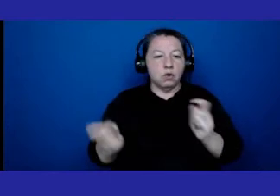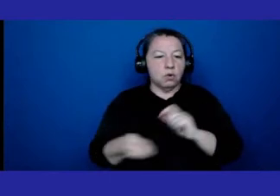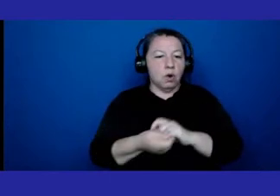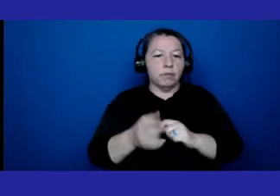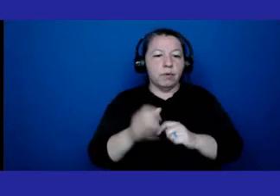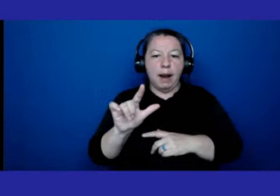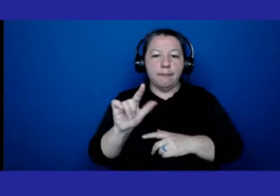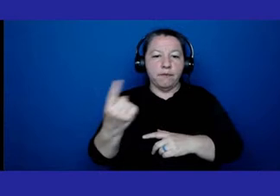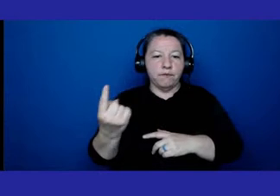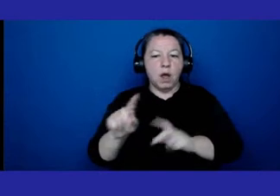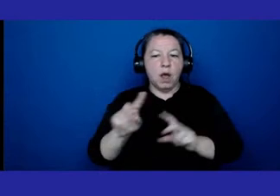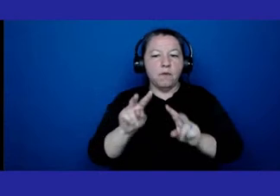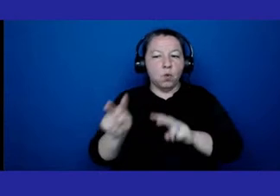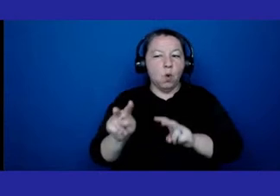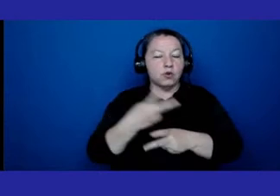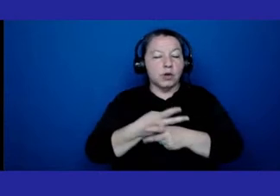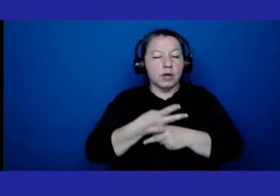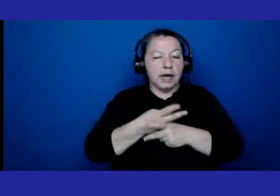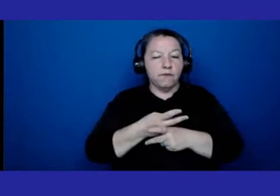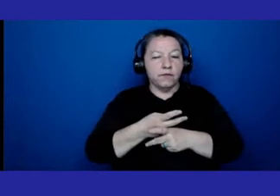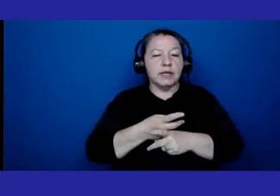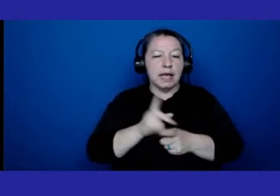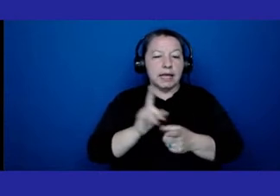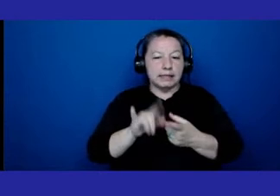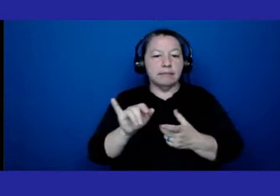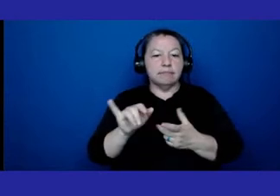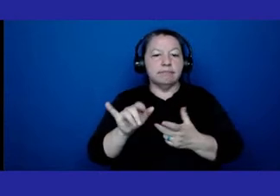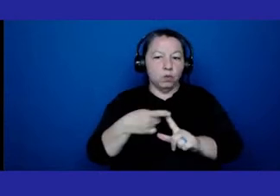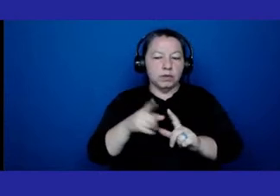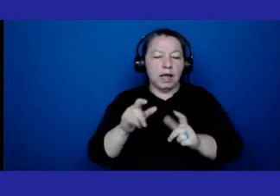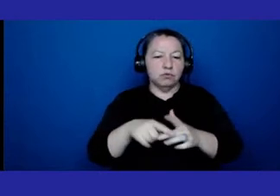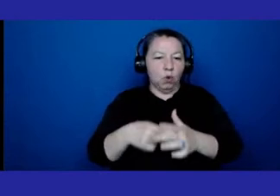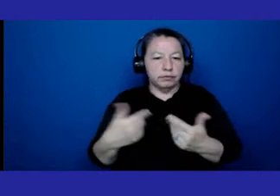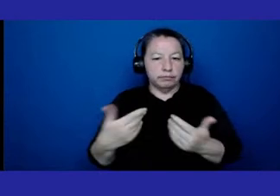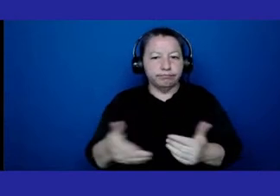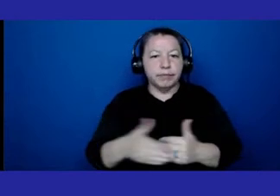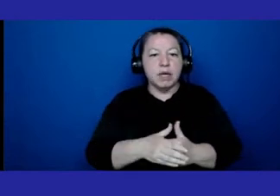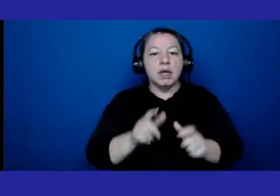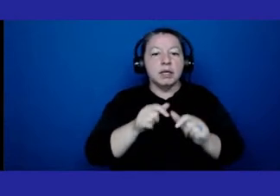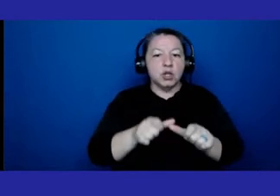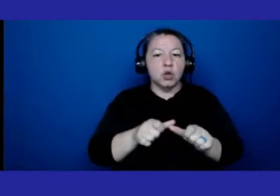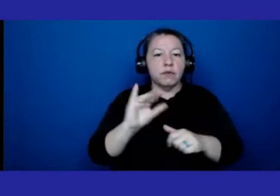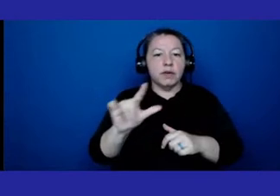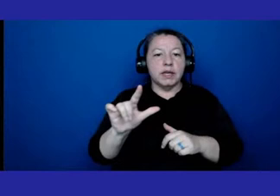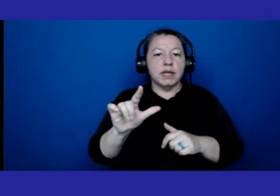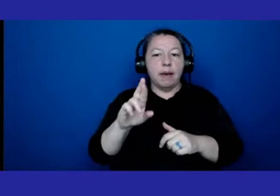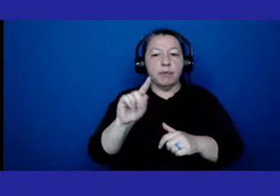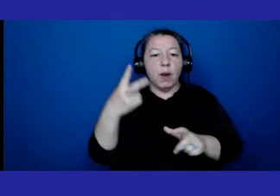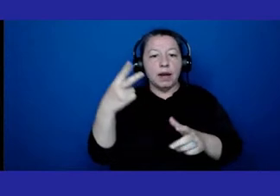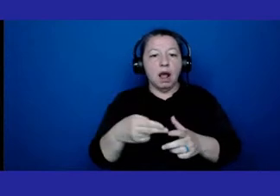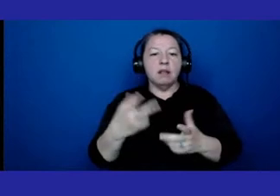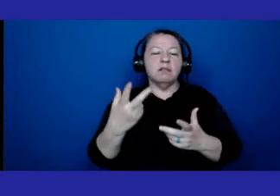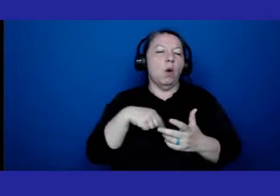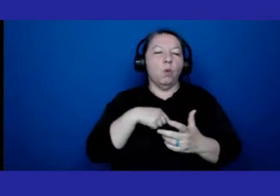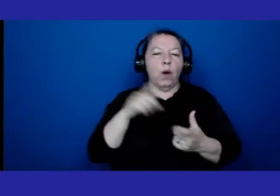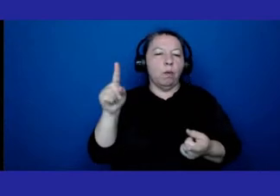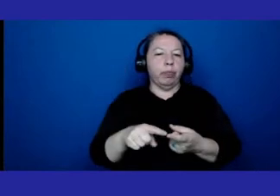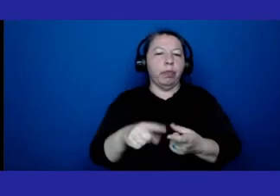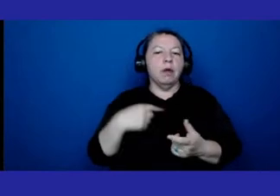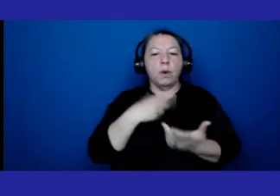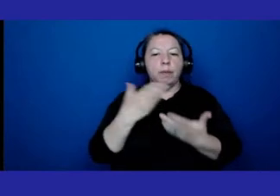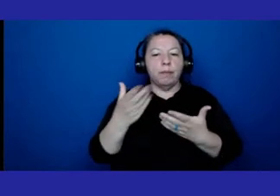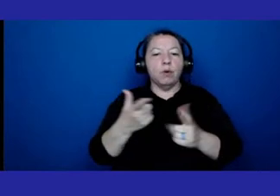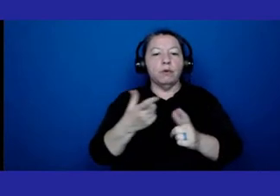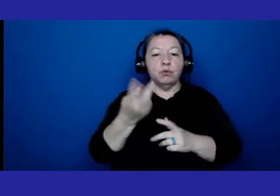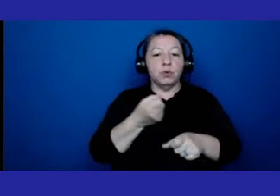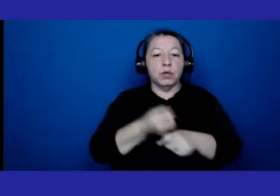that carefully as it rolls out. Continuation of the capital rate cut, which we've opposed from a couple years ago, was not